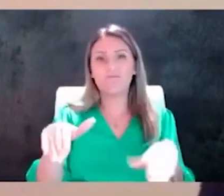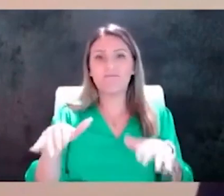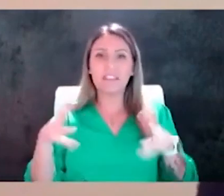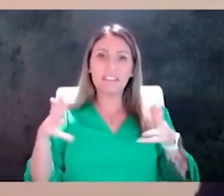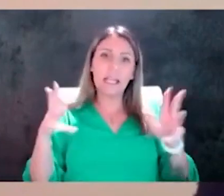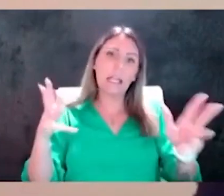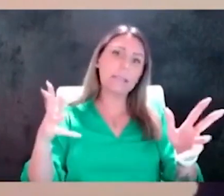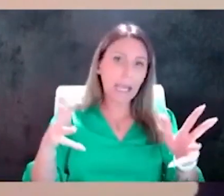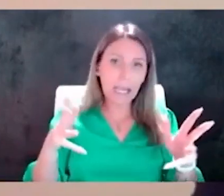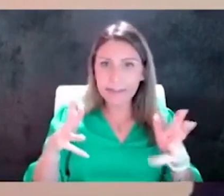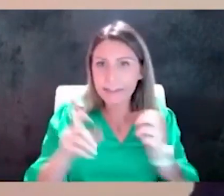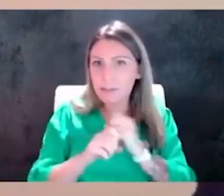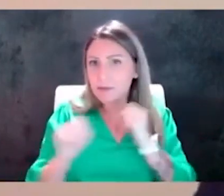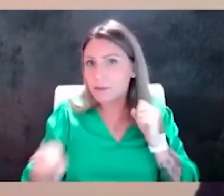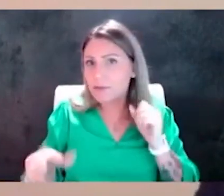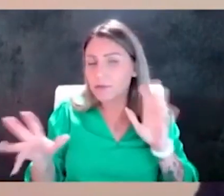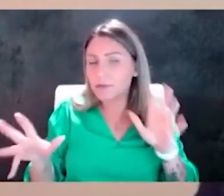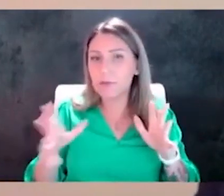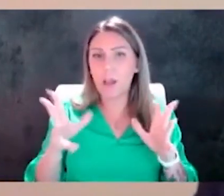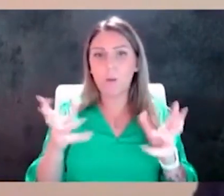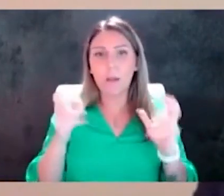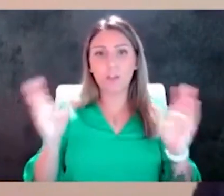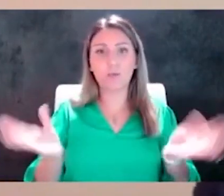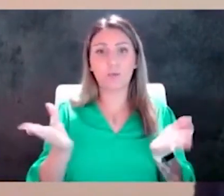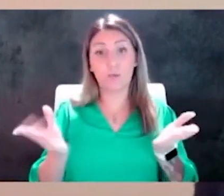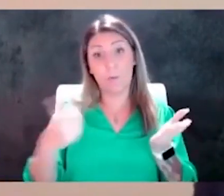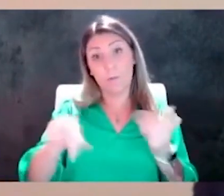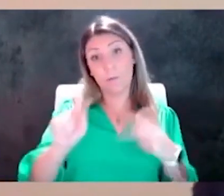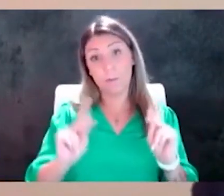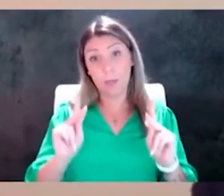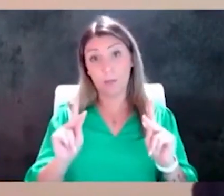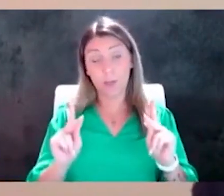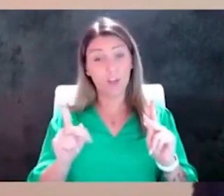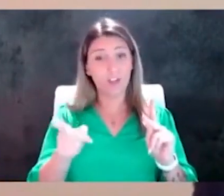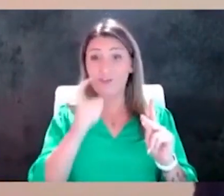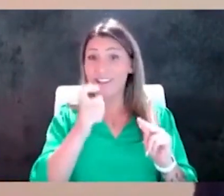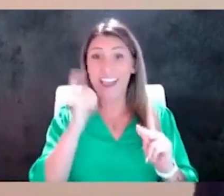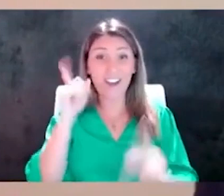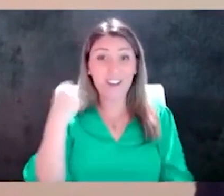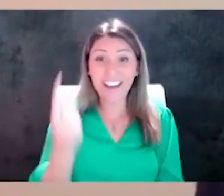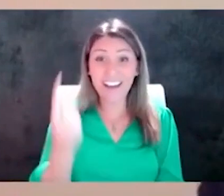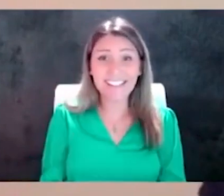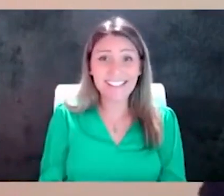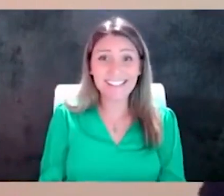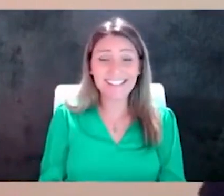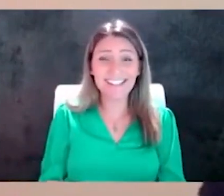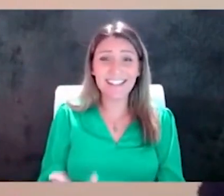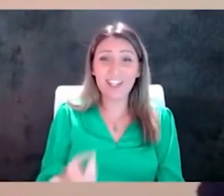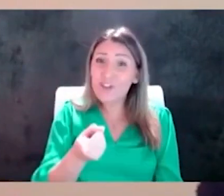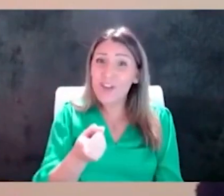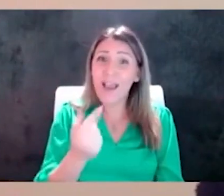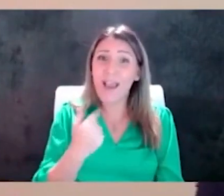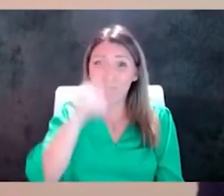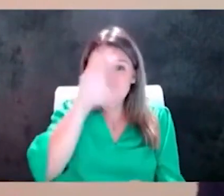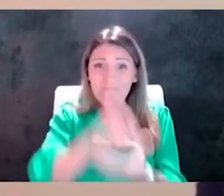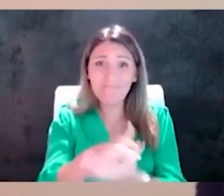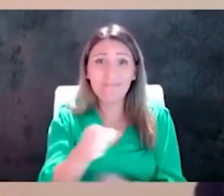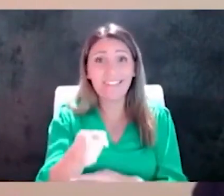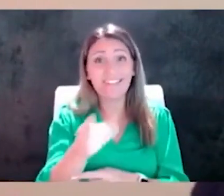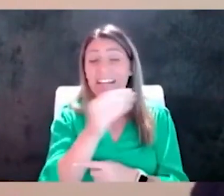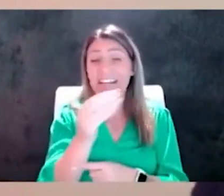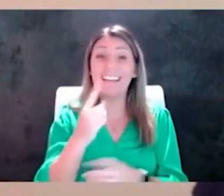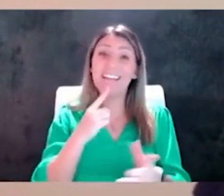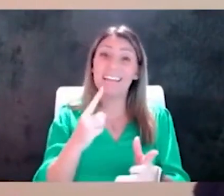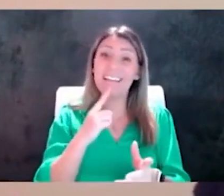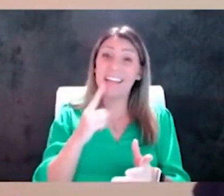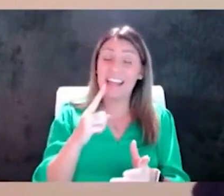cetera. And I just want to encourage those people that you're not crazy and you're not making it up. And the post-COVID clinic